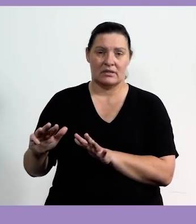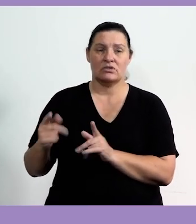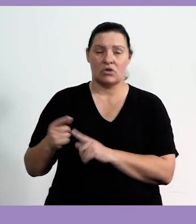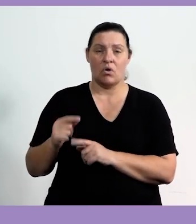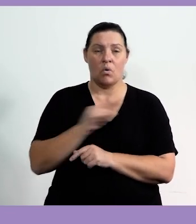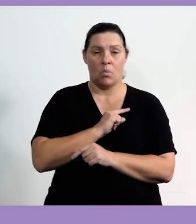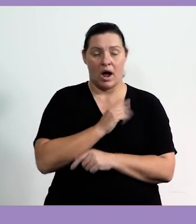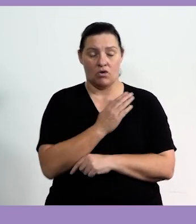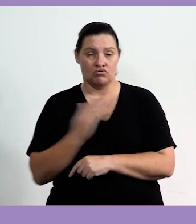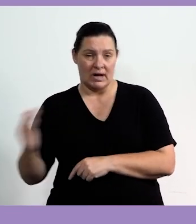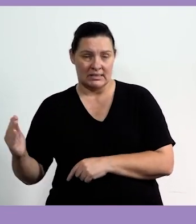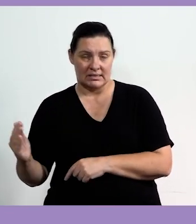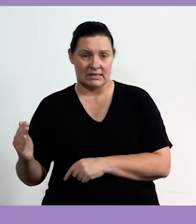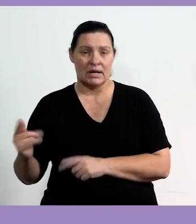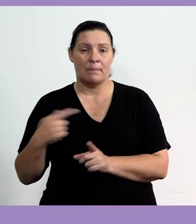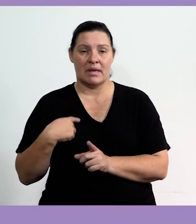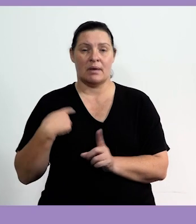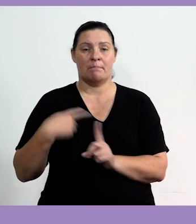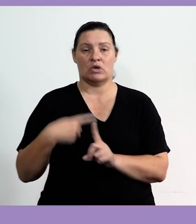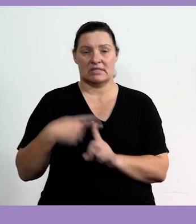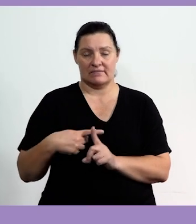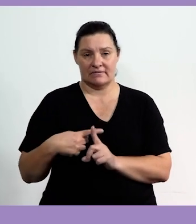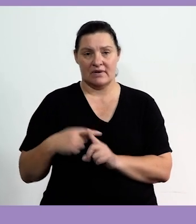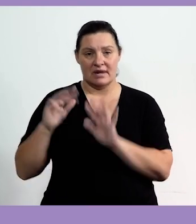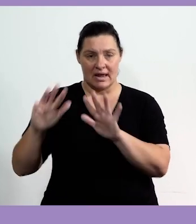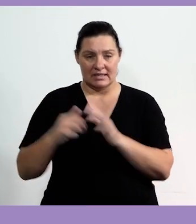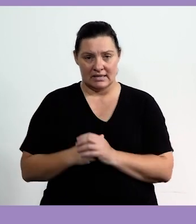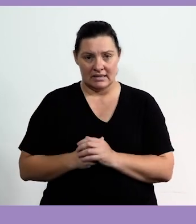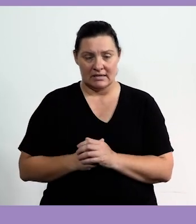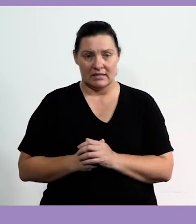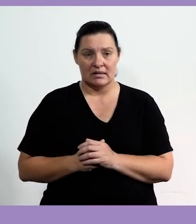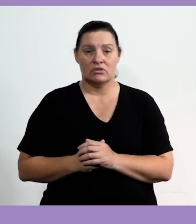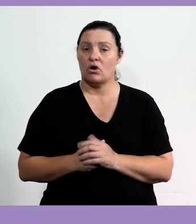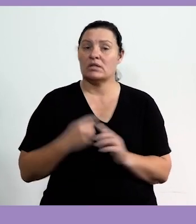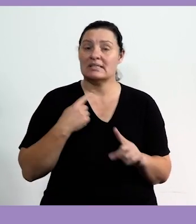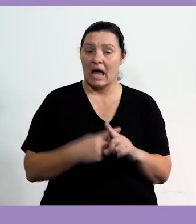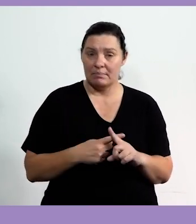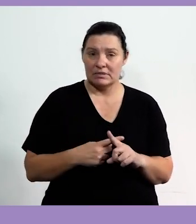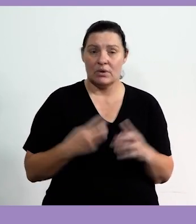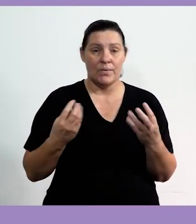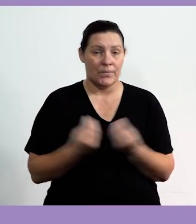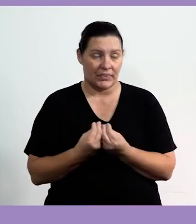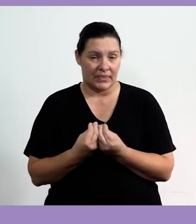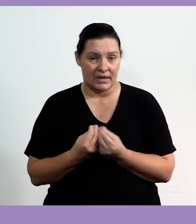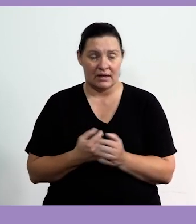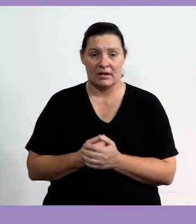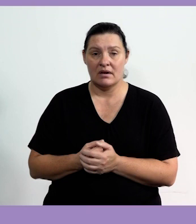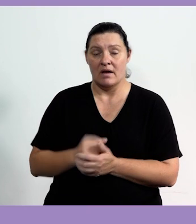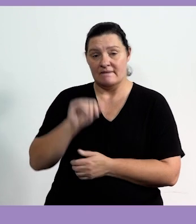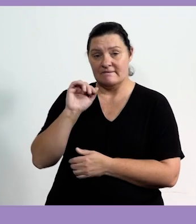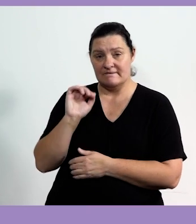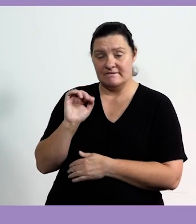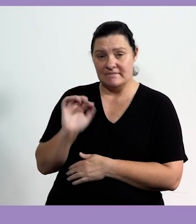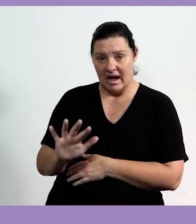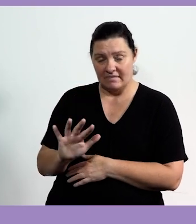and 9. And because we are moving to the right, it's going to be a positive 9. Now we are multiplying that